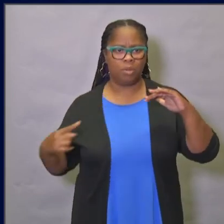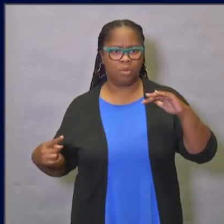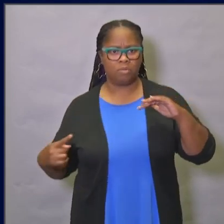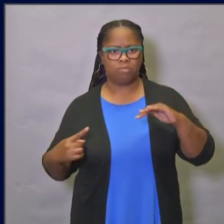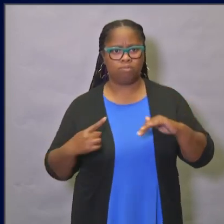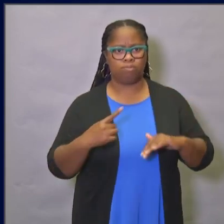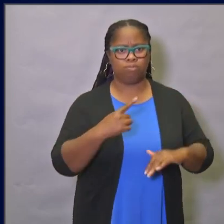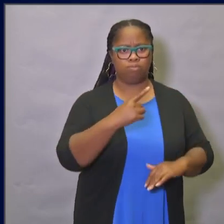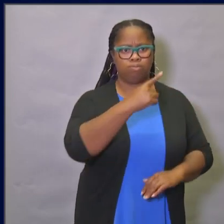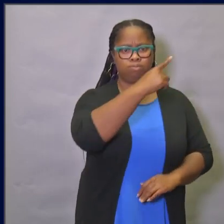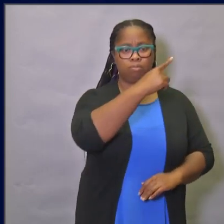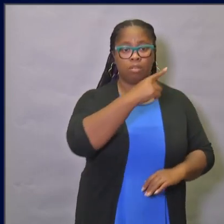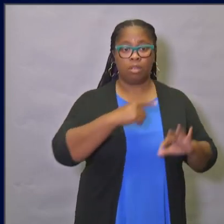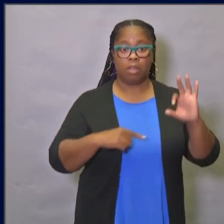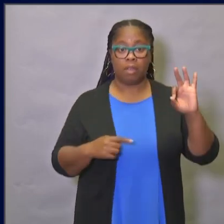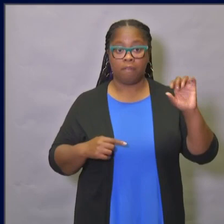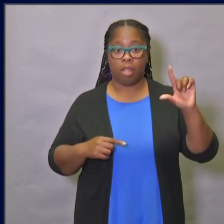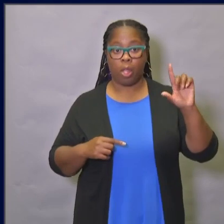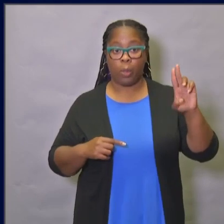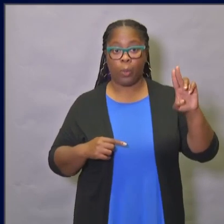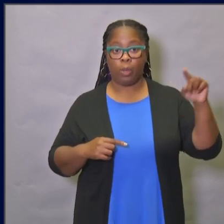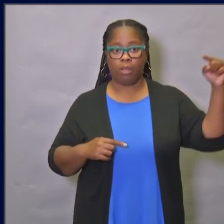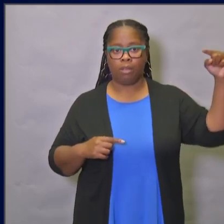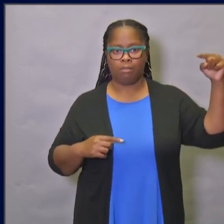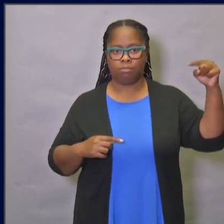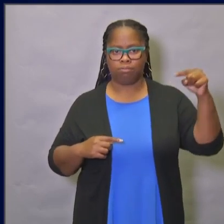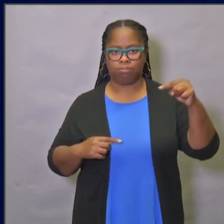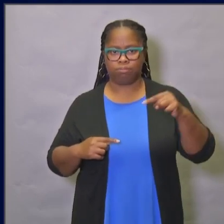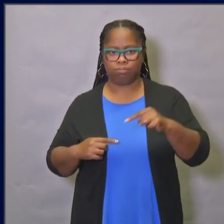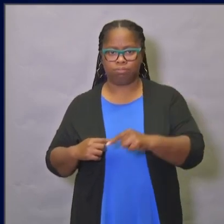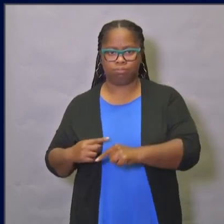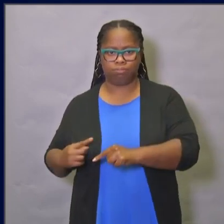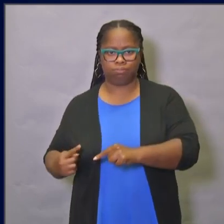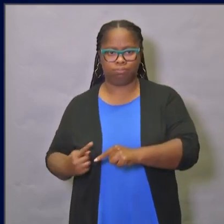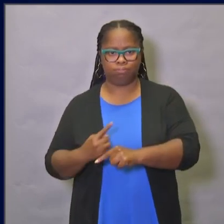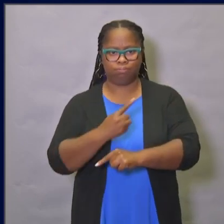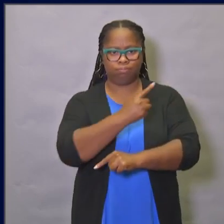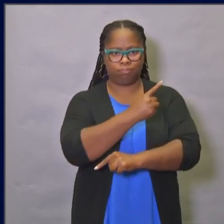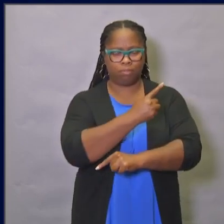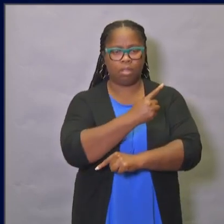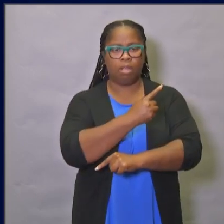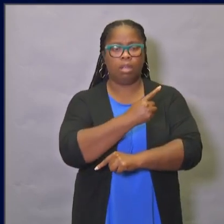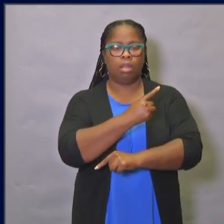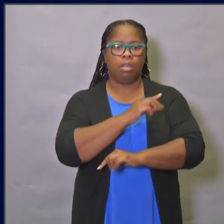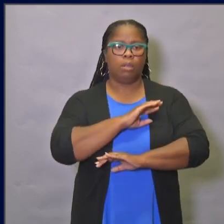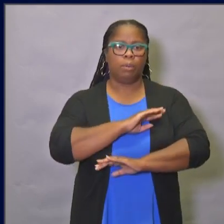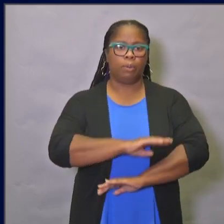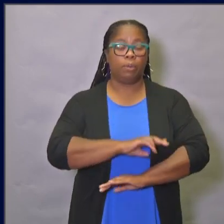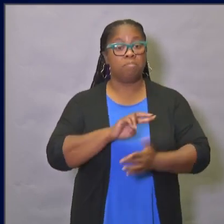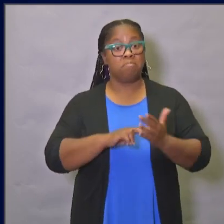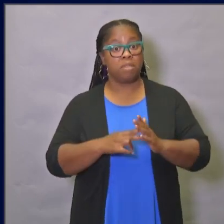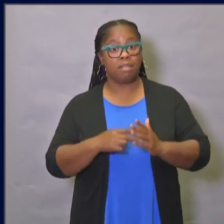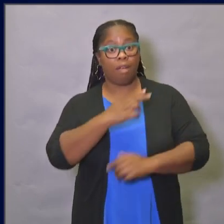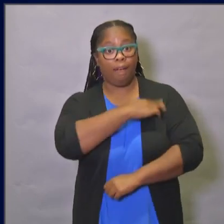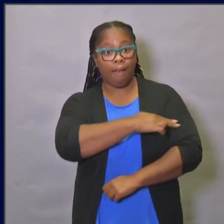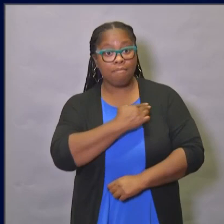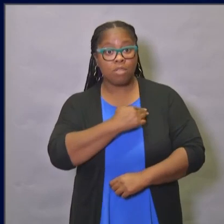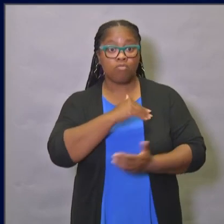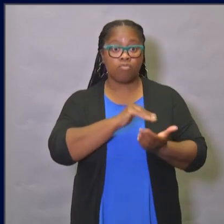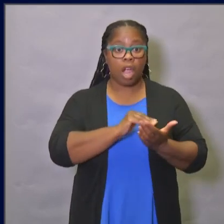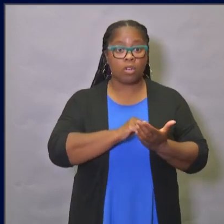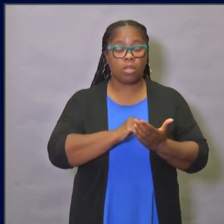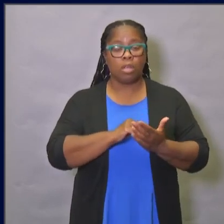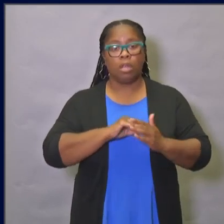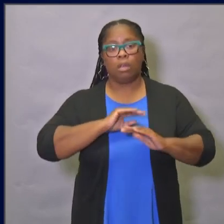that influenza cases were decreasing. And this helped avoid challenges for the healthcare system. This fall and